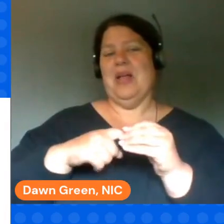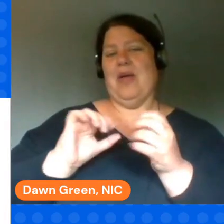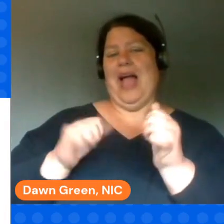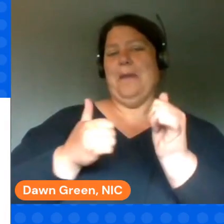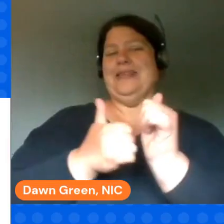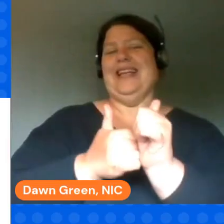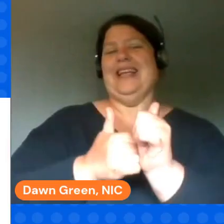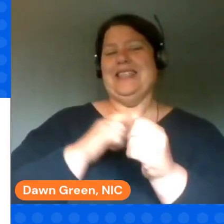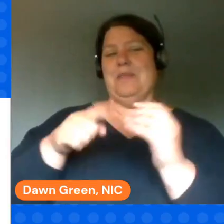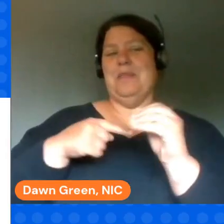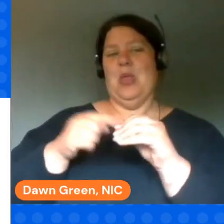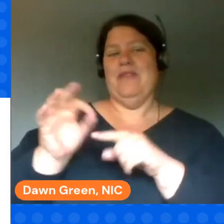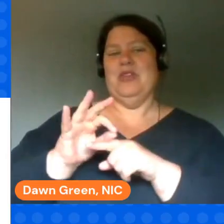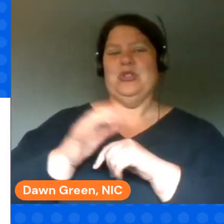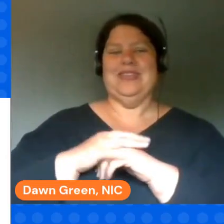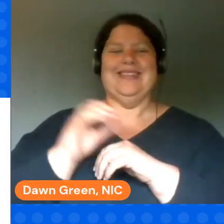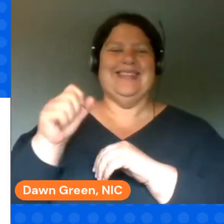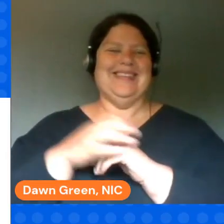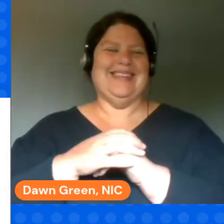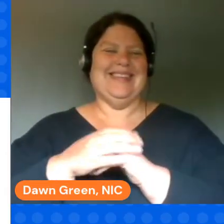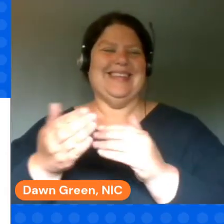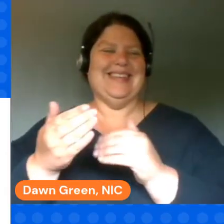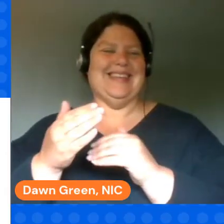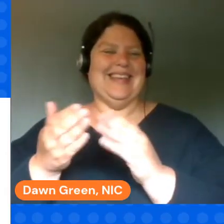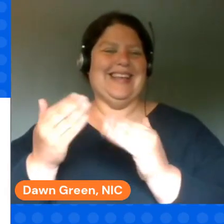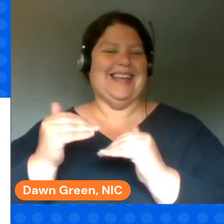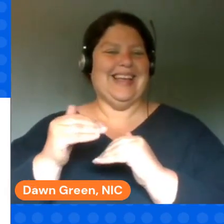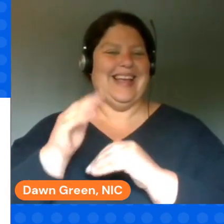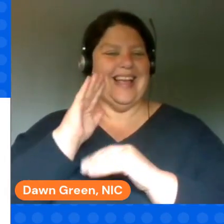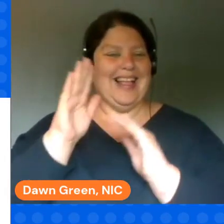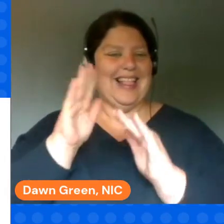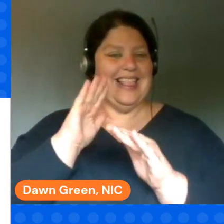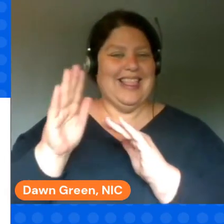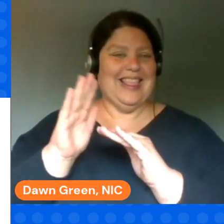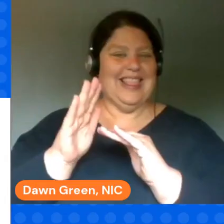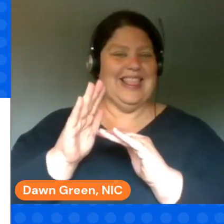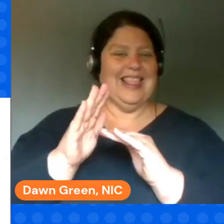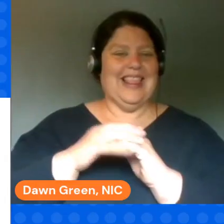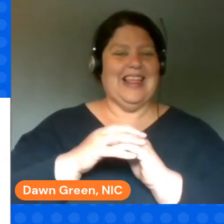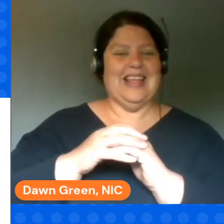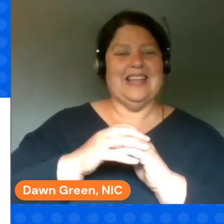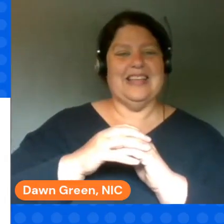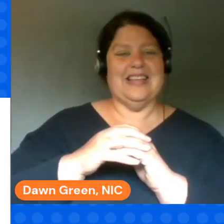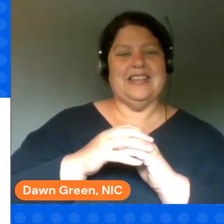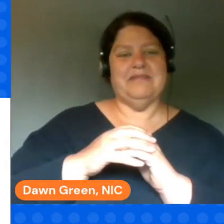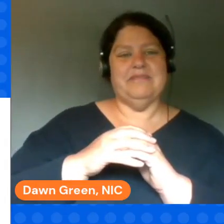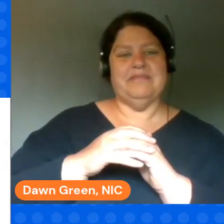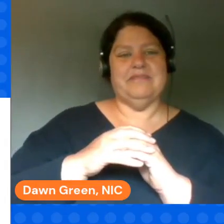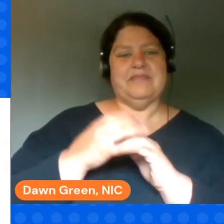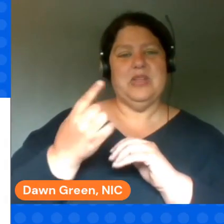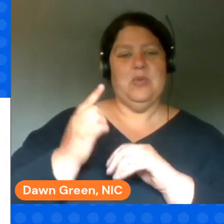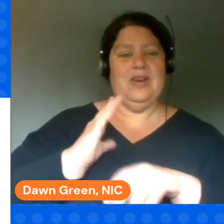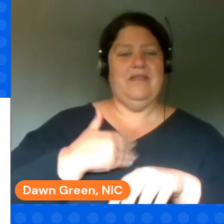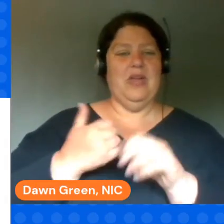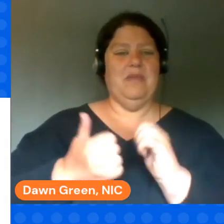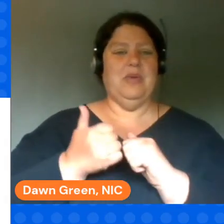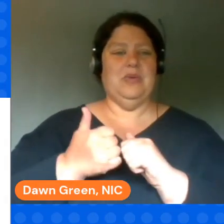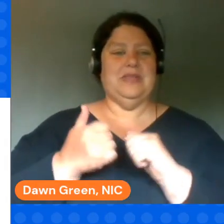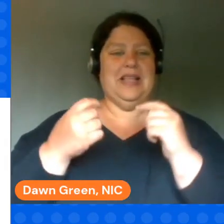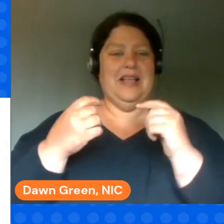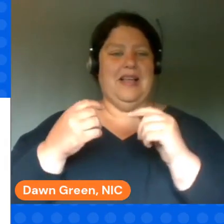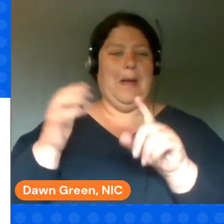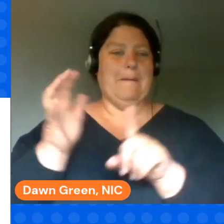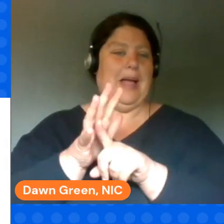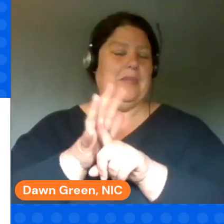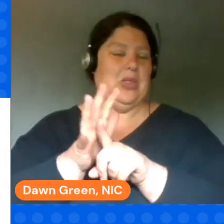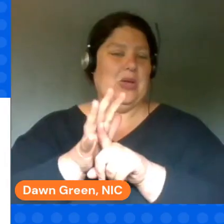Craig. Right. Thanks, Teo. So Beam continues to be one of our most popular features. Yeah, maybe before we play the video, I'll talk a little bit about it.